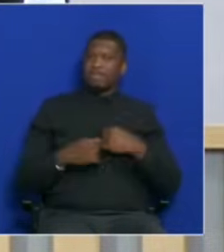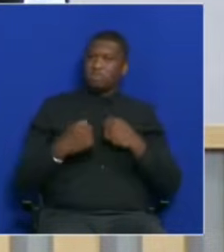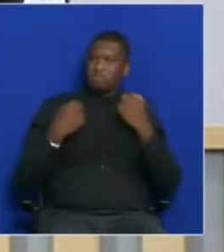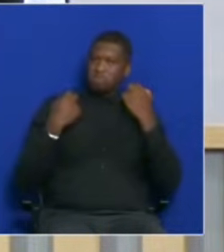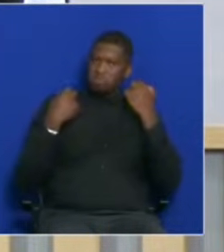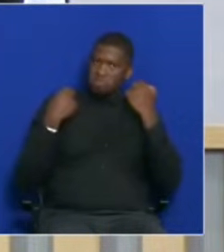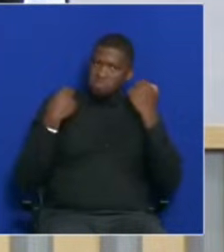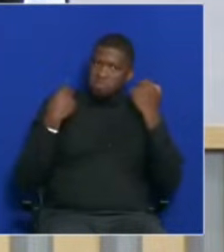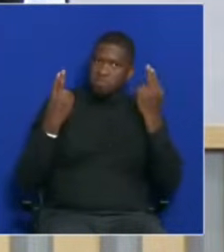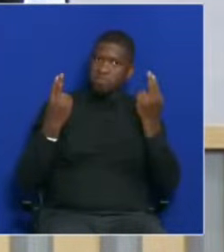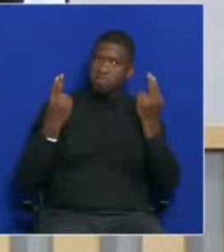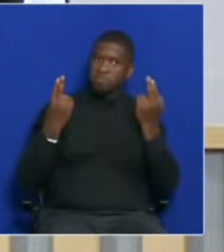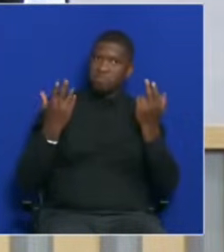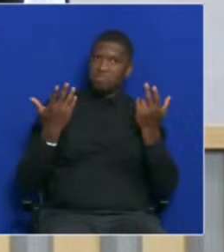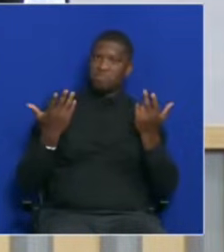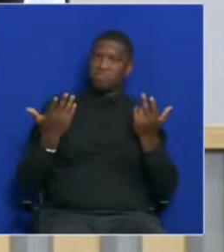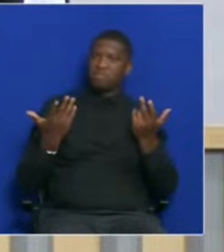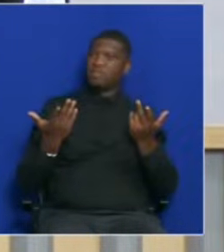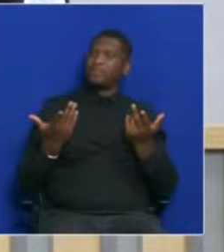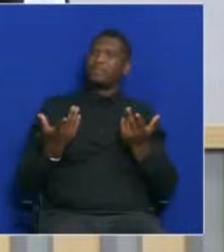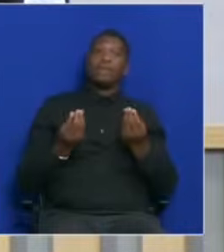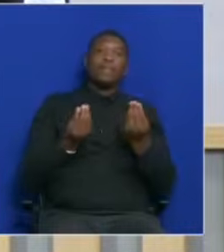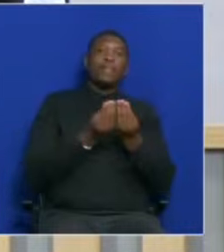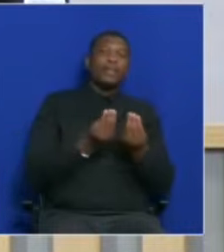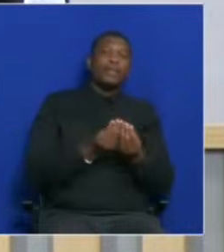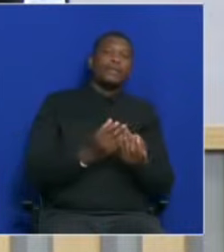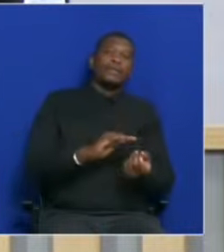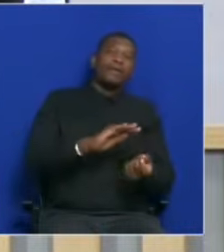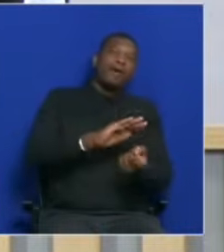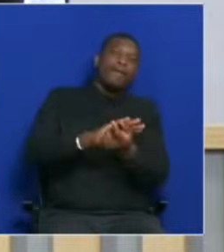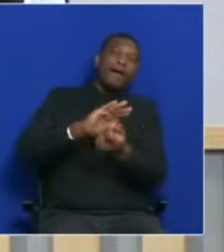to things that are wrong,